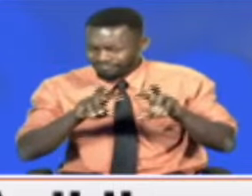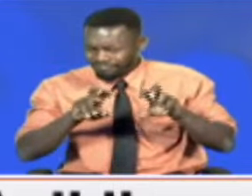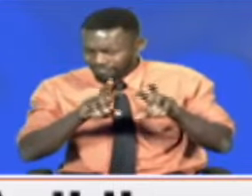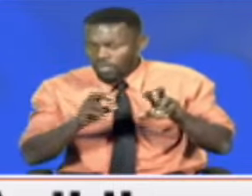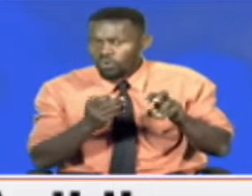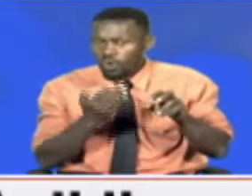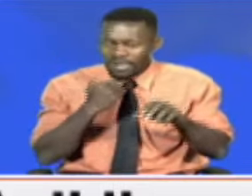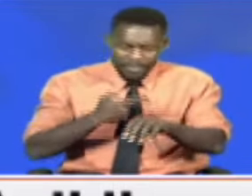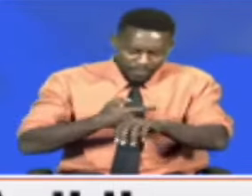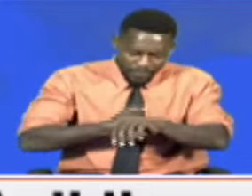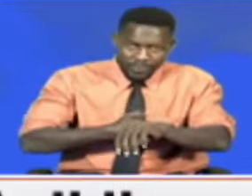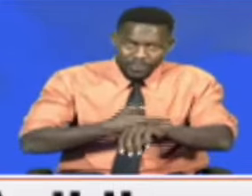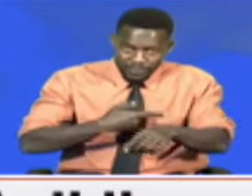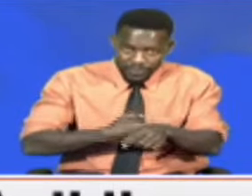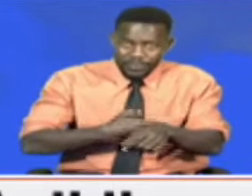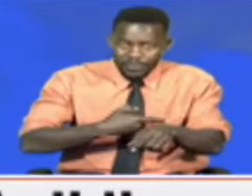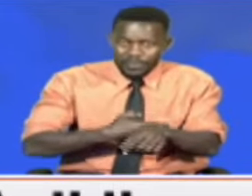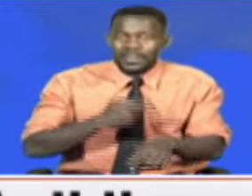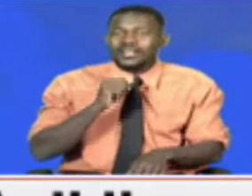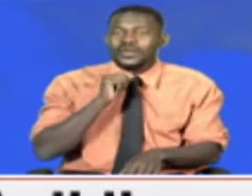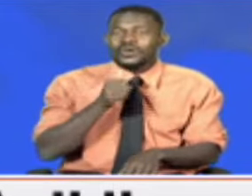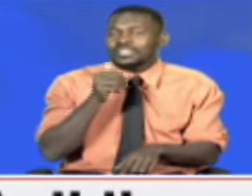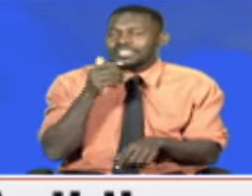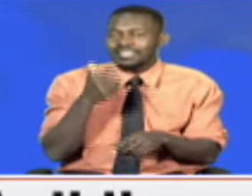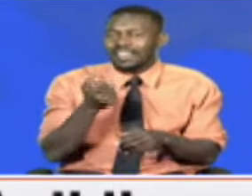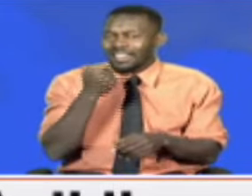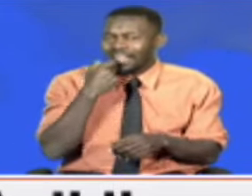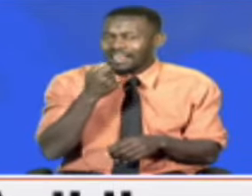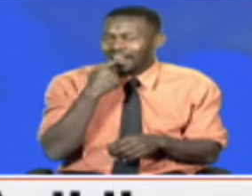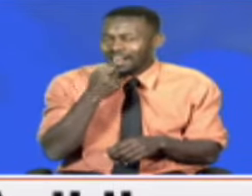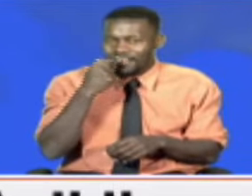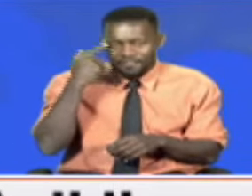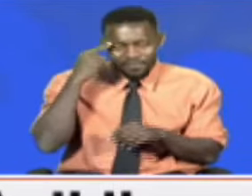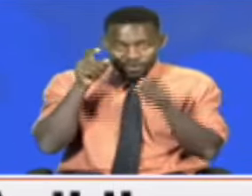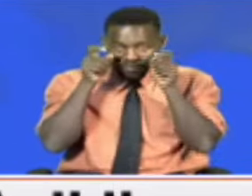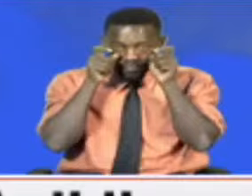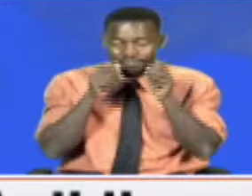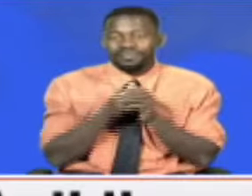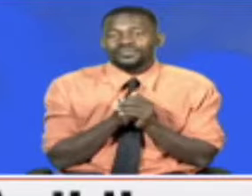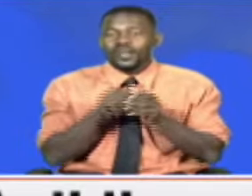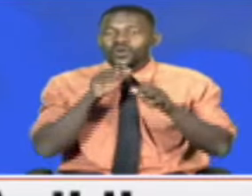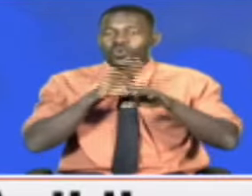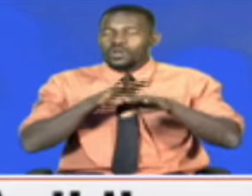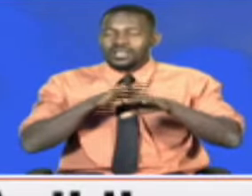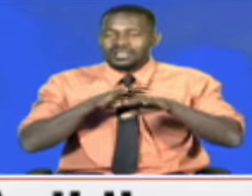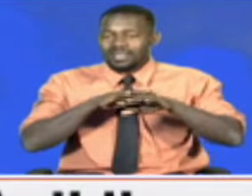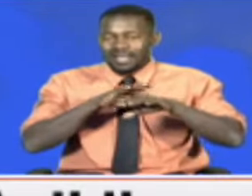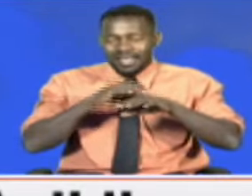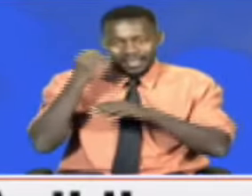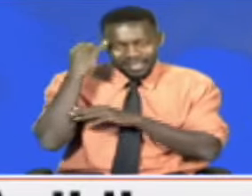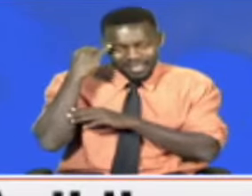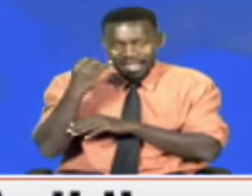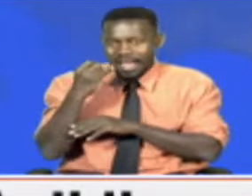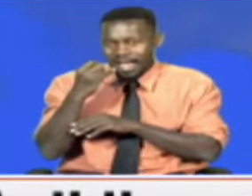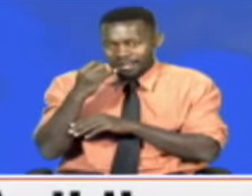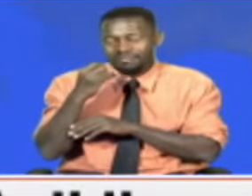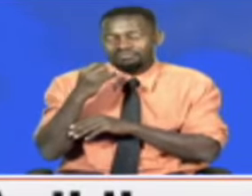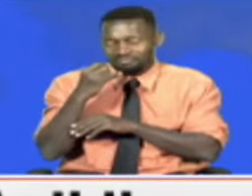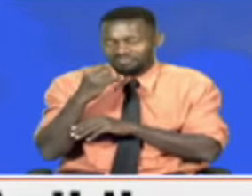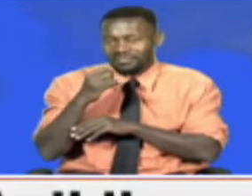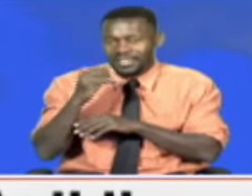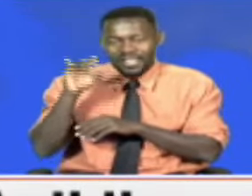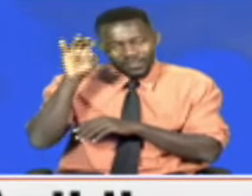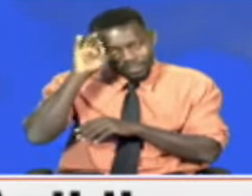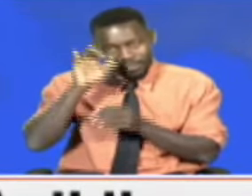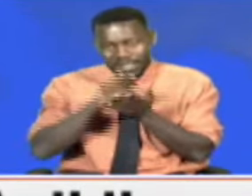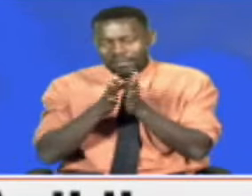very good opportunity for both us as businesses and Eldoret as a town. Inasubiriwa na